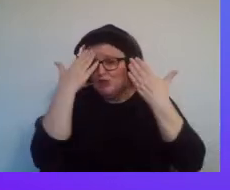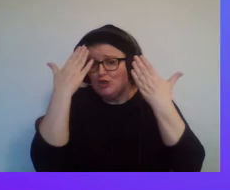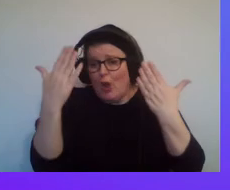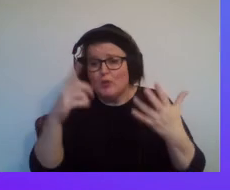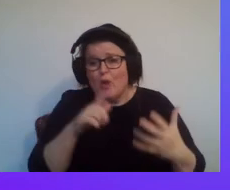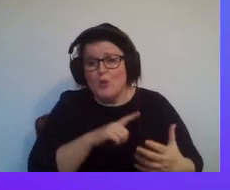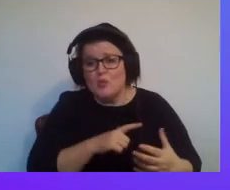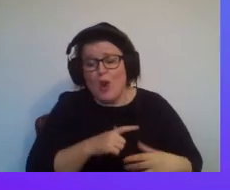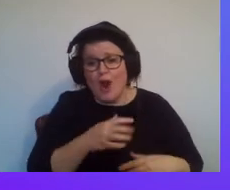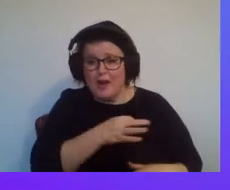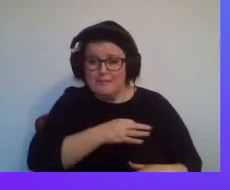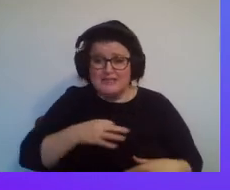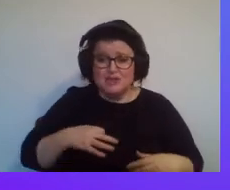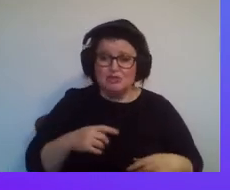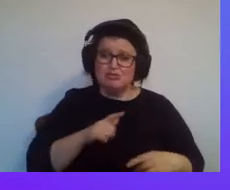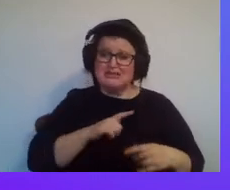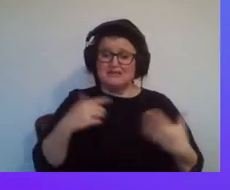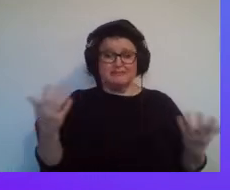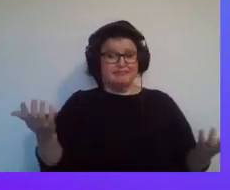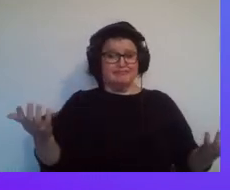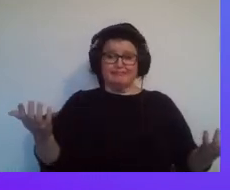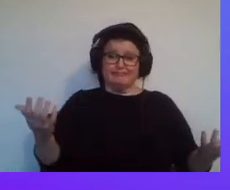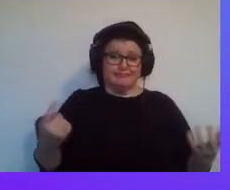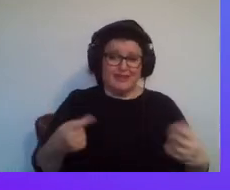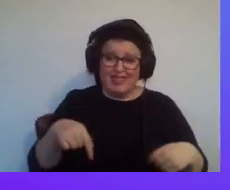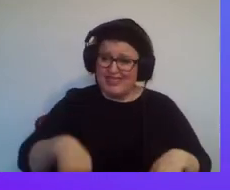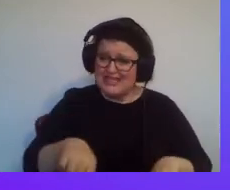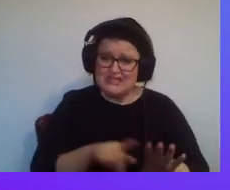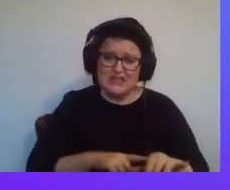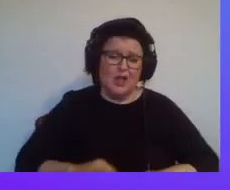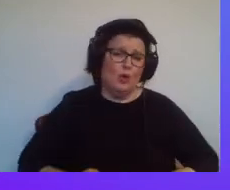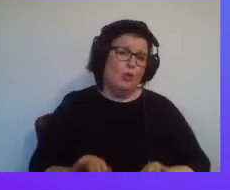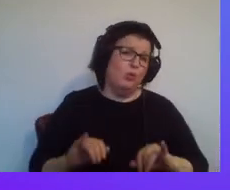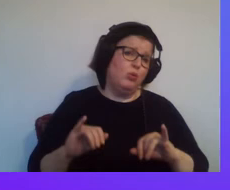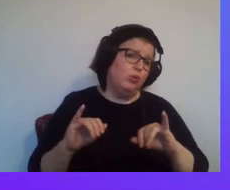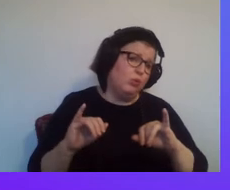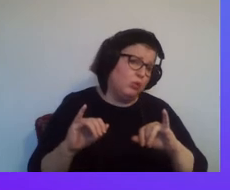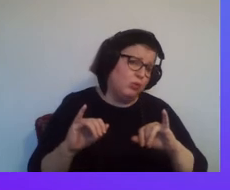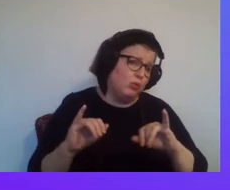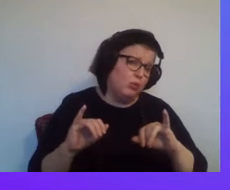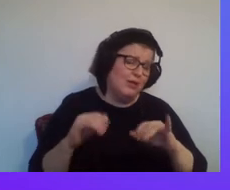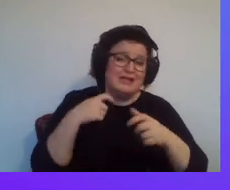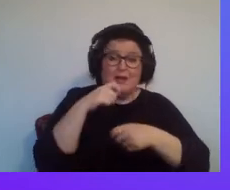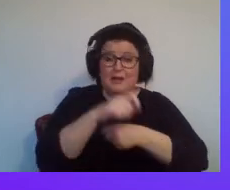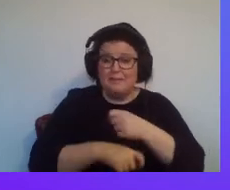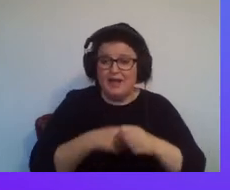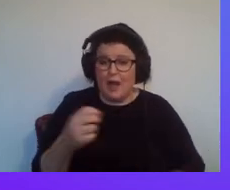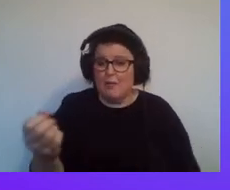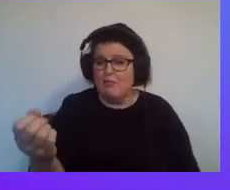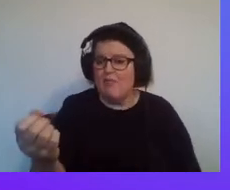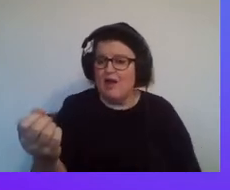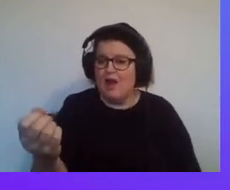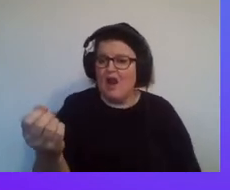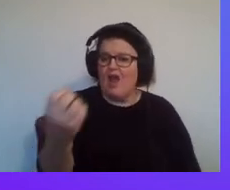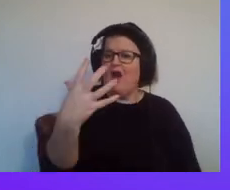there is. But, you know, after a really bleak year, now there is light. And, you